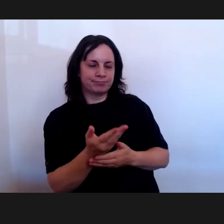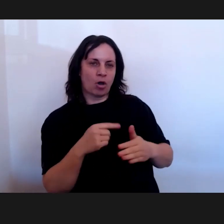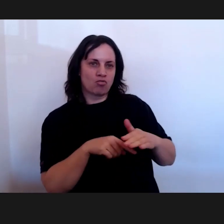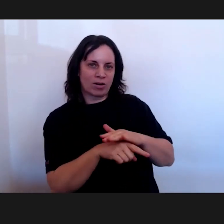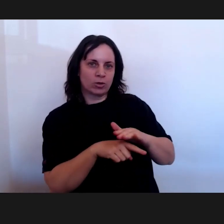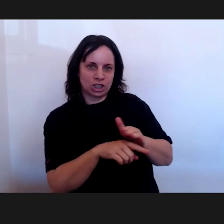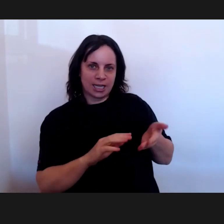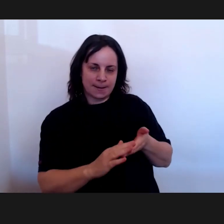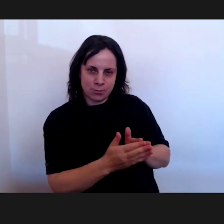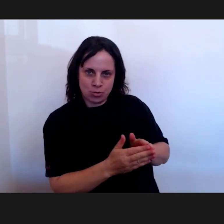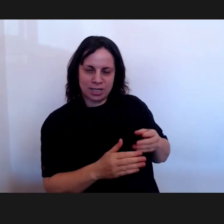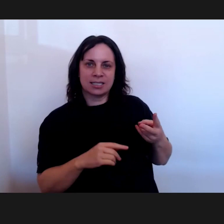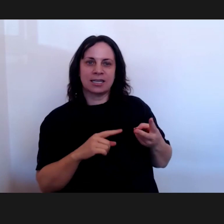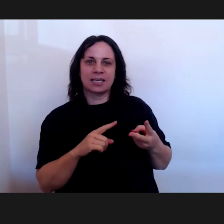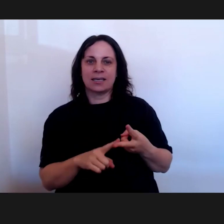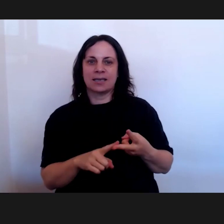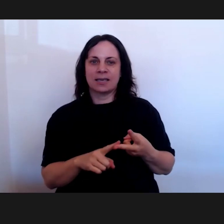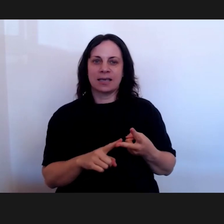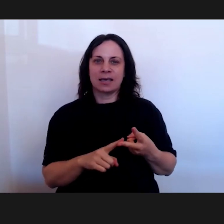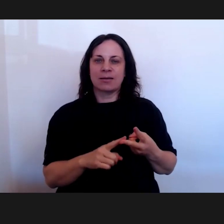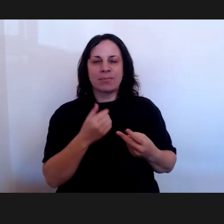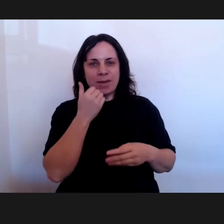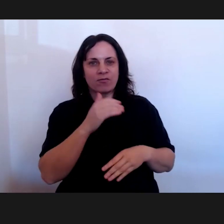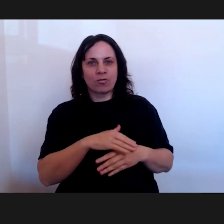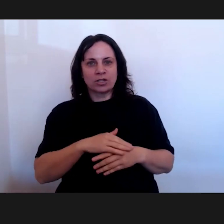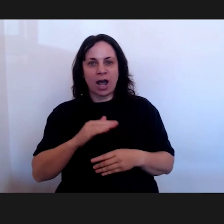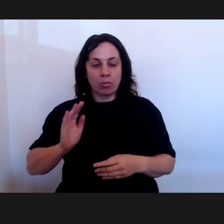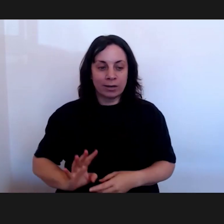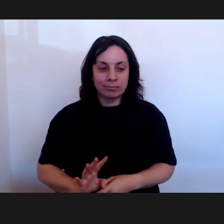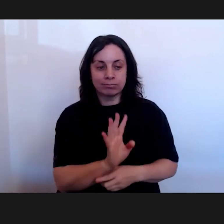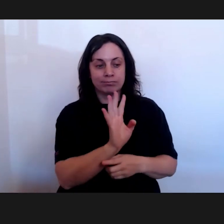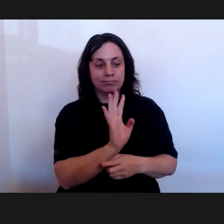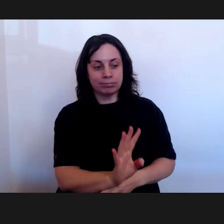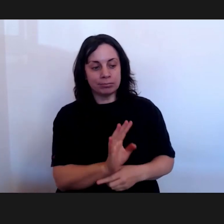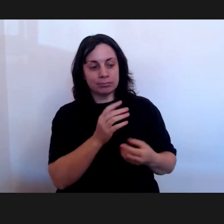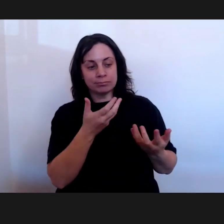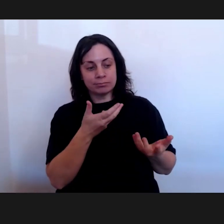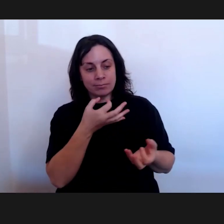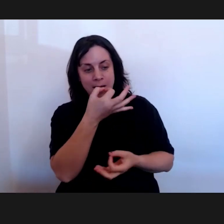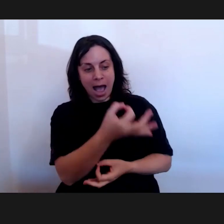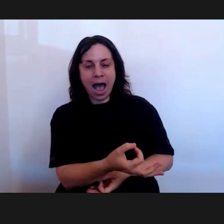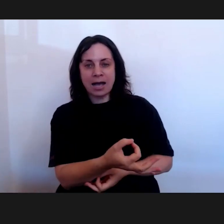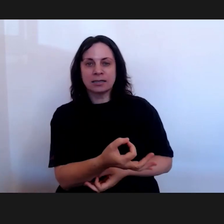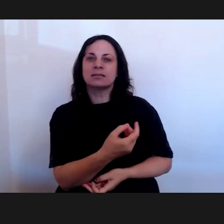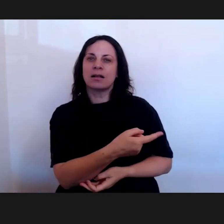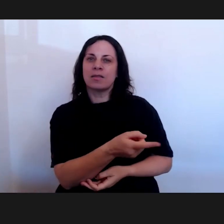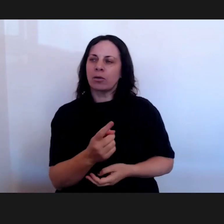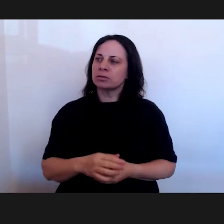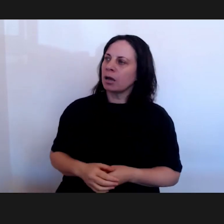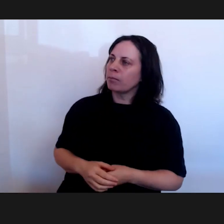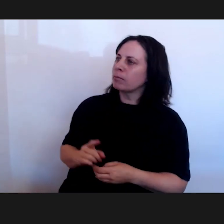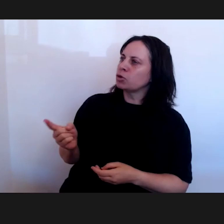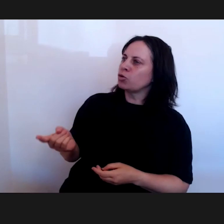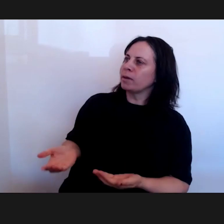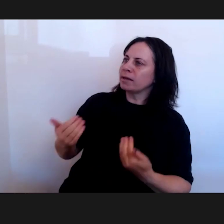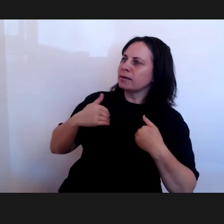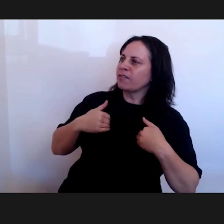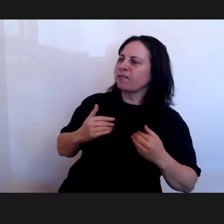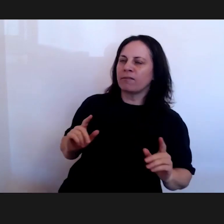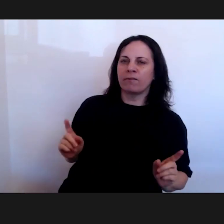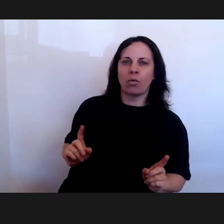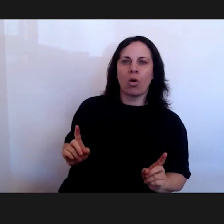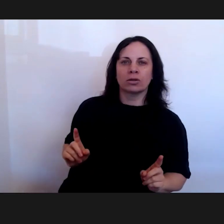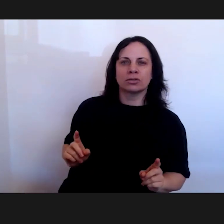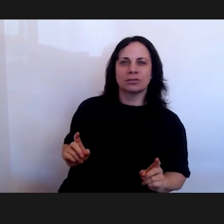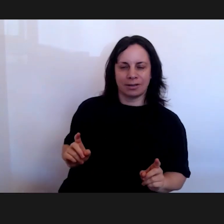What I've noticed is when we approach the communities, they always ask us, what's in it for us, right? So we're